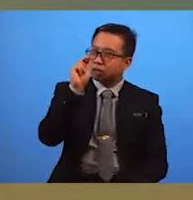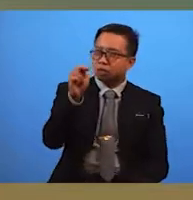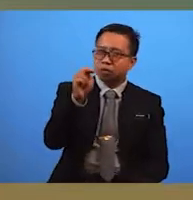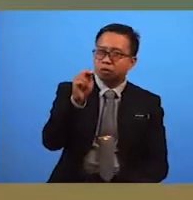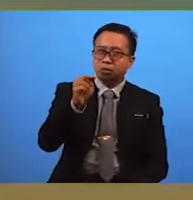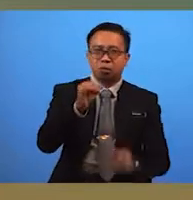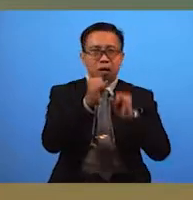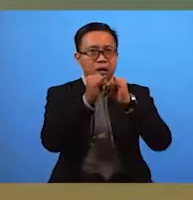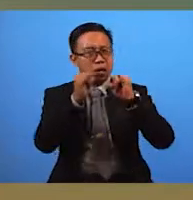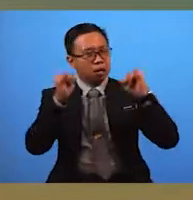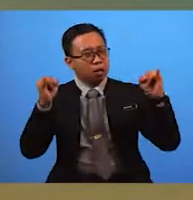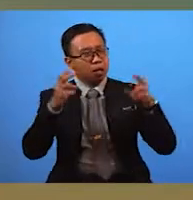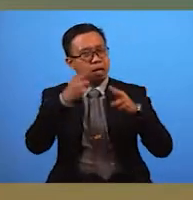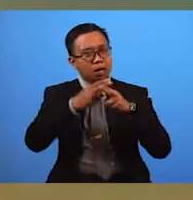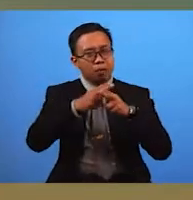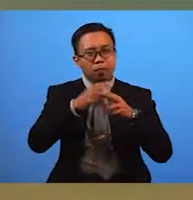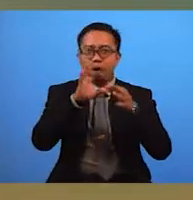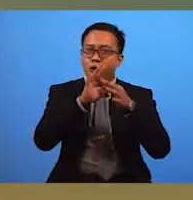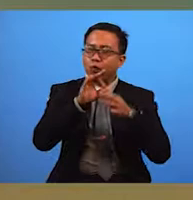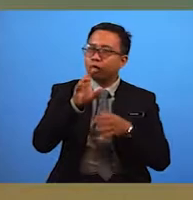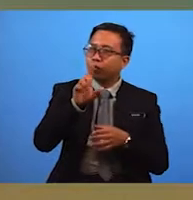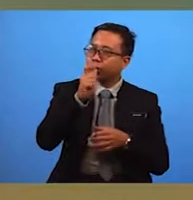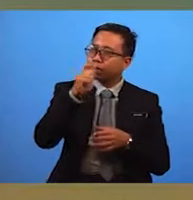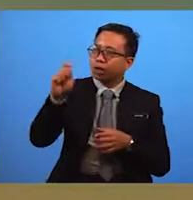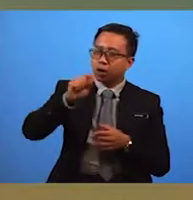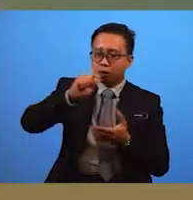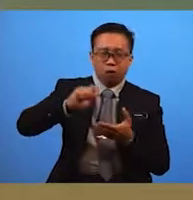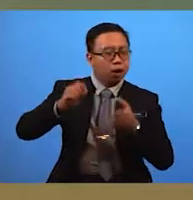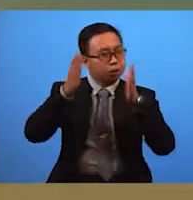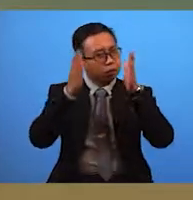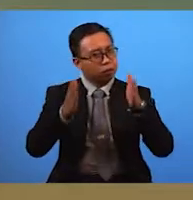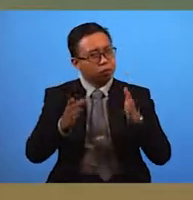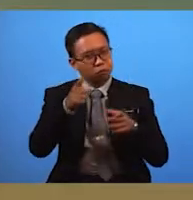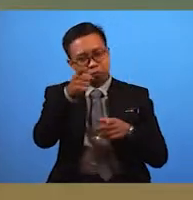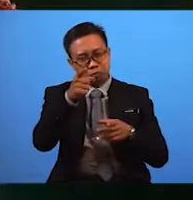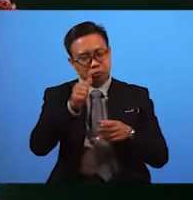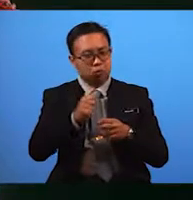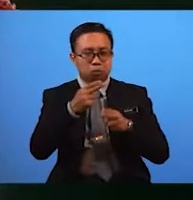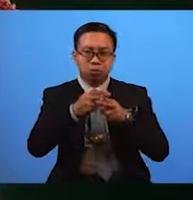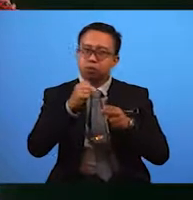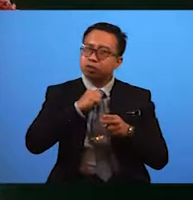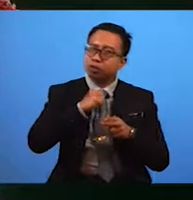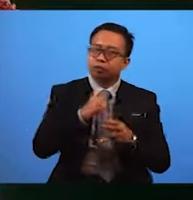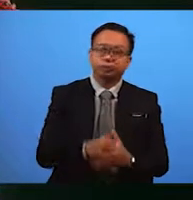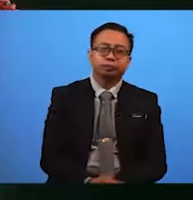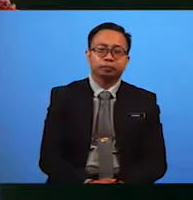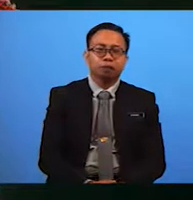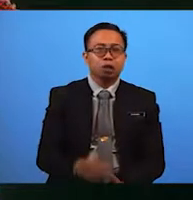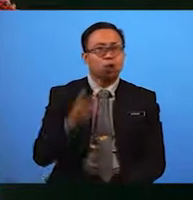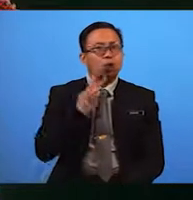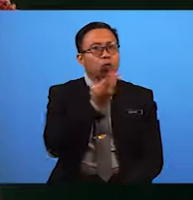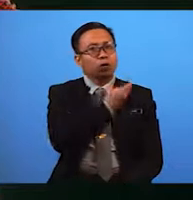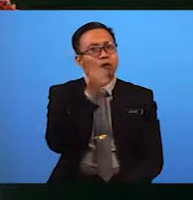byline. The name of the writer. You can write your own name here. We also need